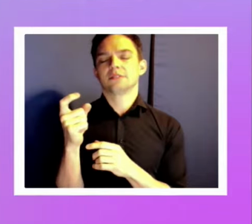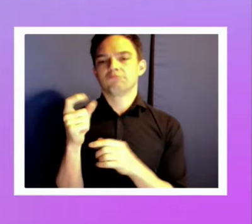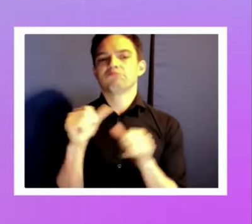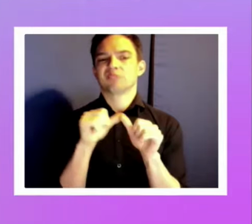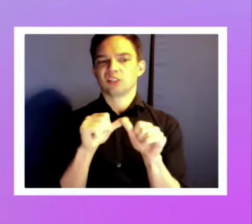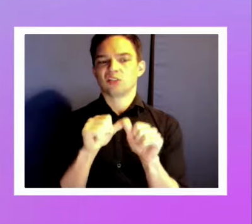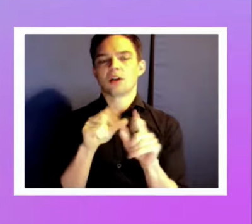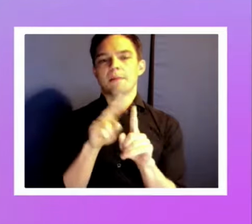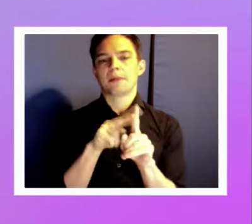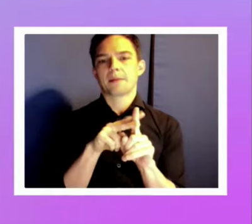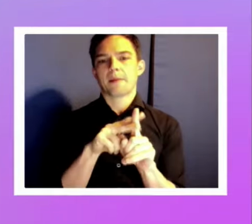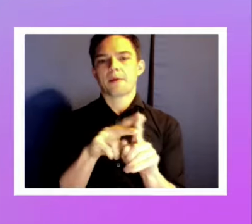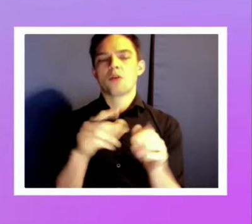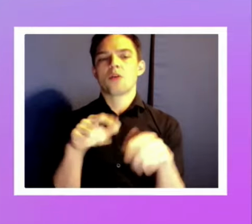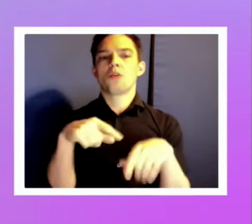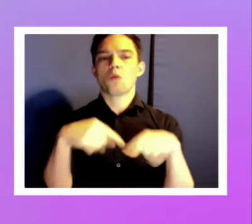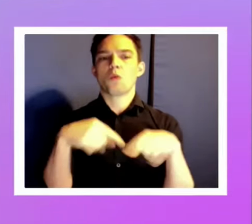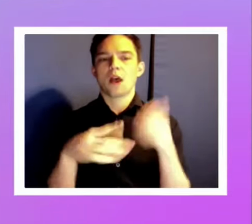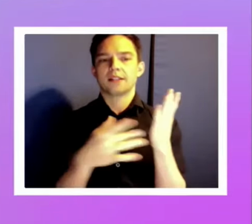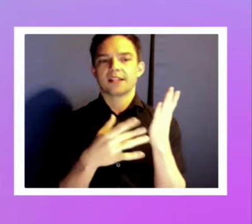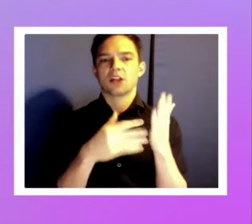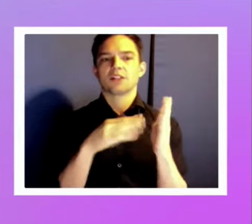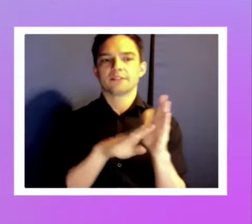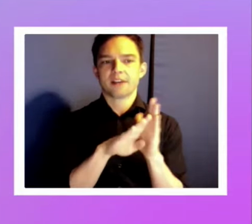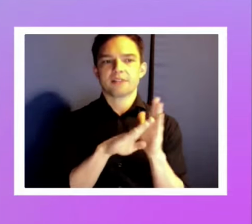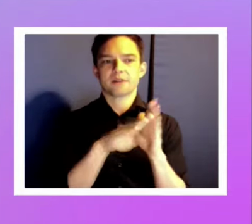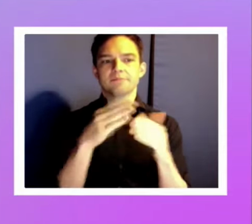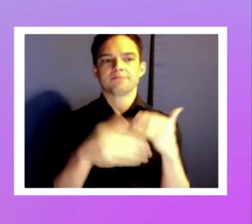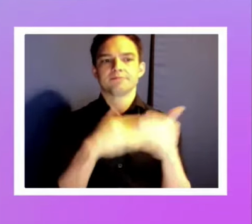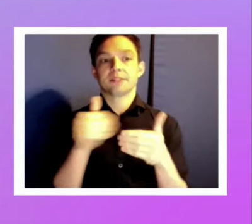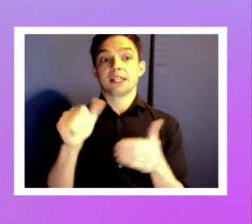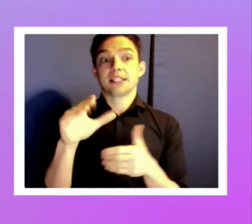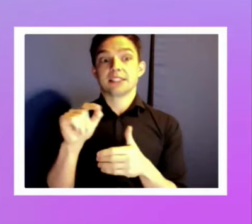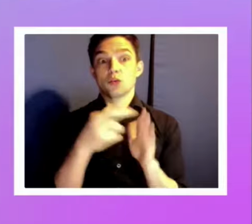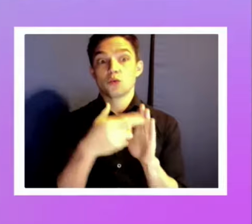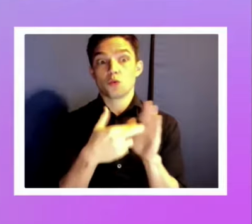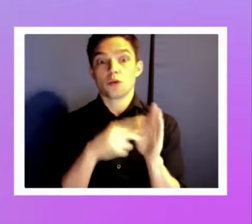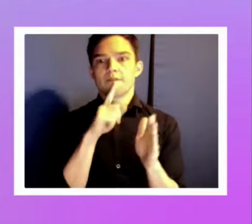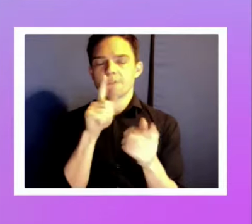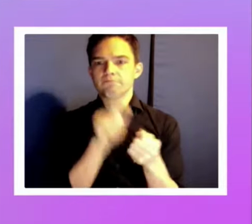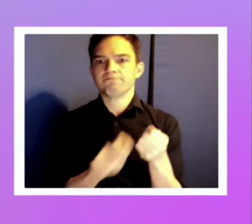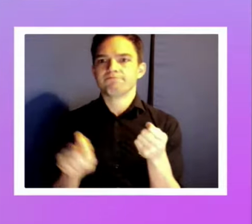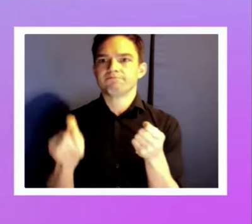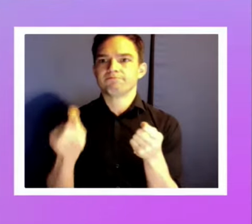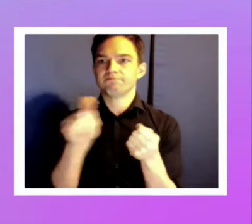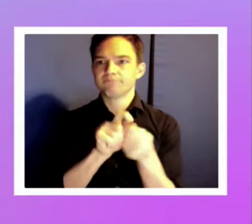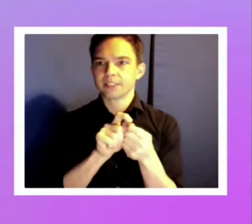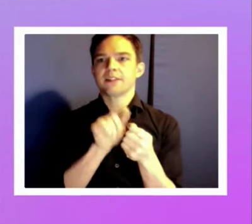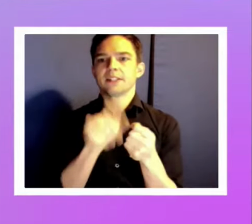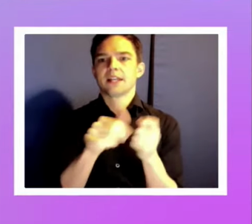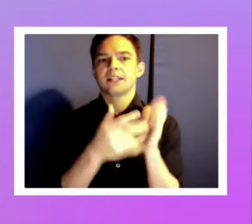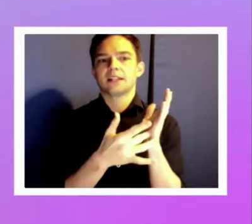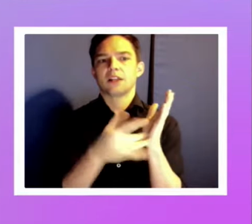as the technologies develop. ACT rules are very specific to the technologies that